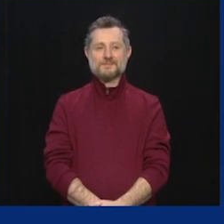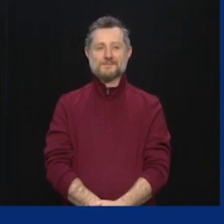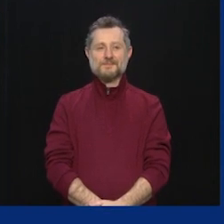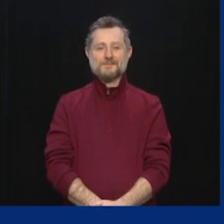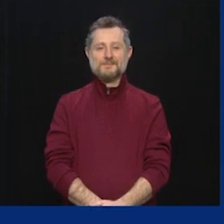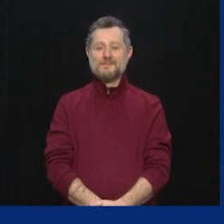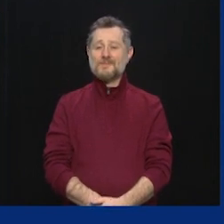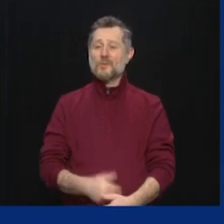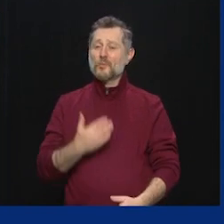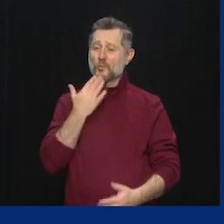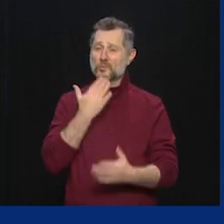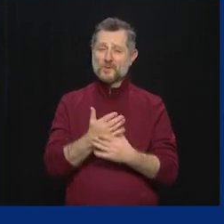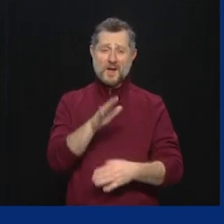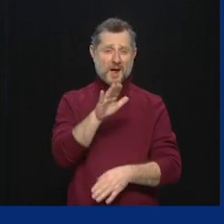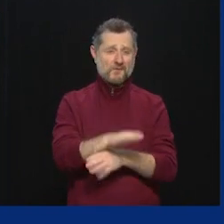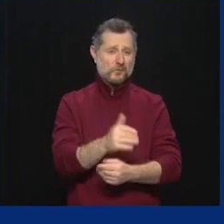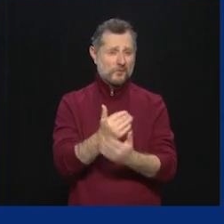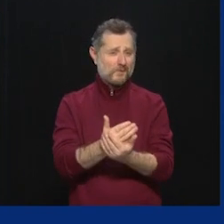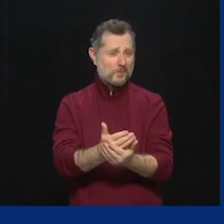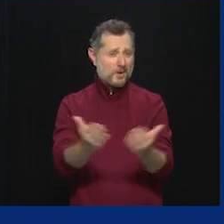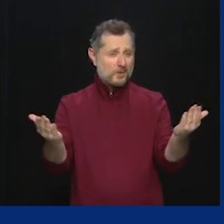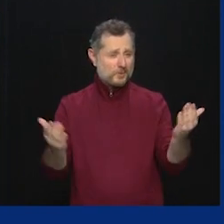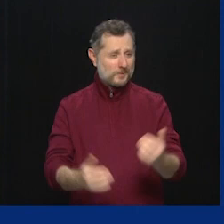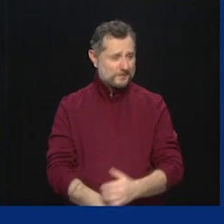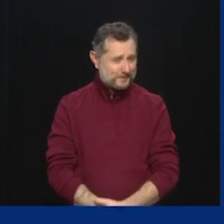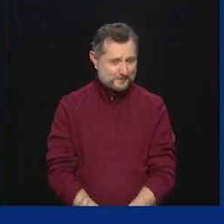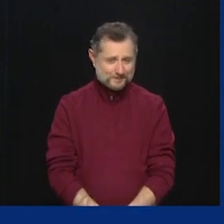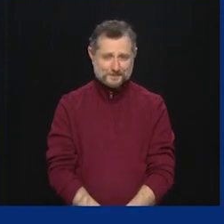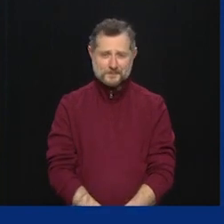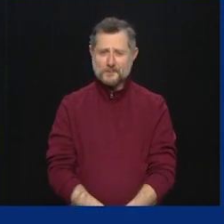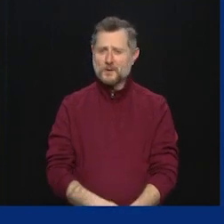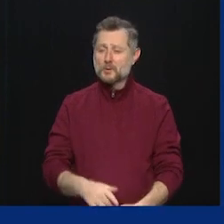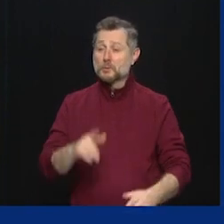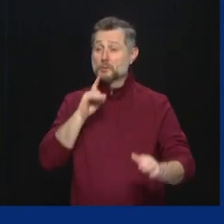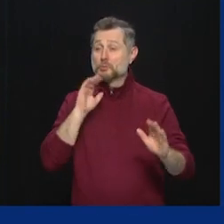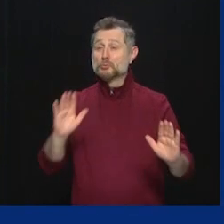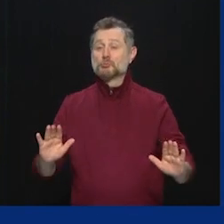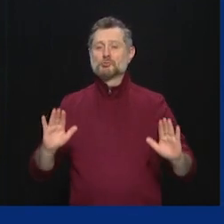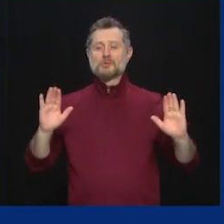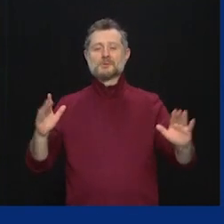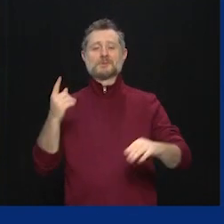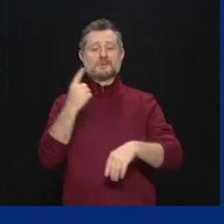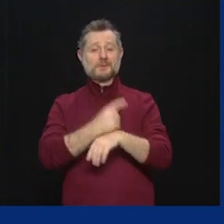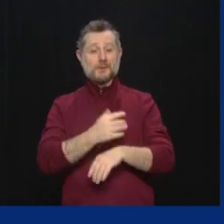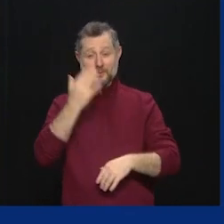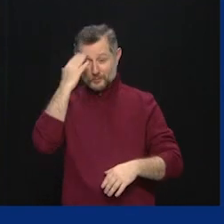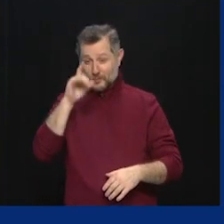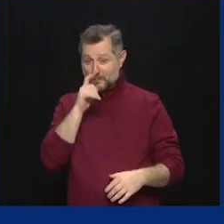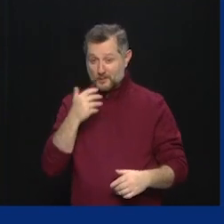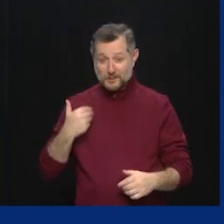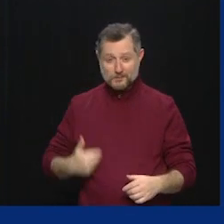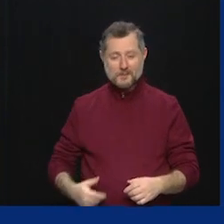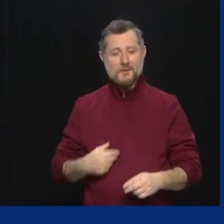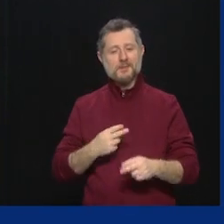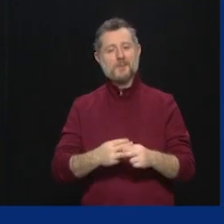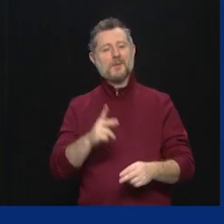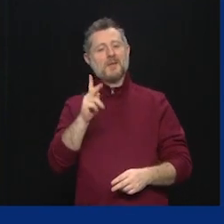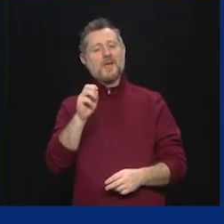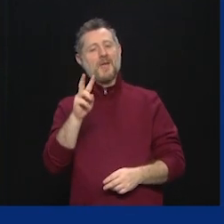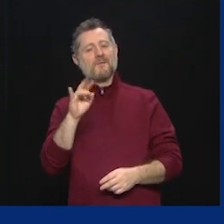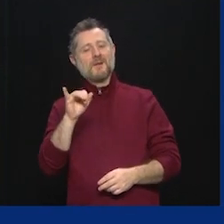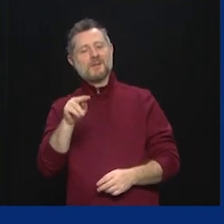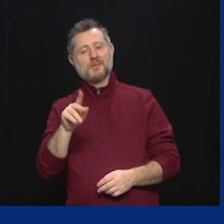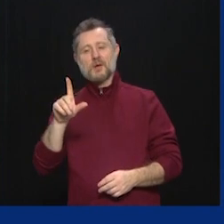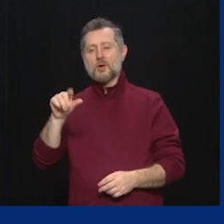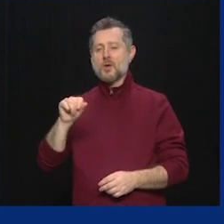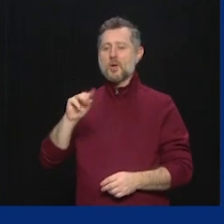Good afternoon, everybody. What a great day. For those who don't know me, my name is Kevin Law, and I